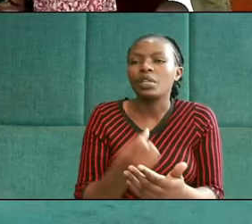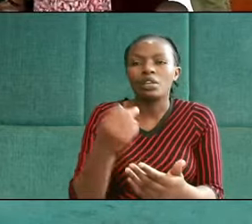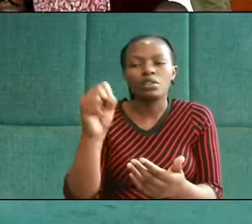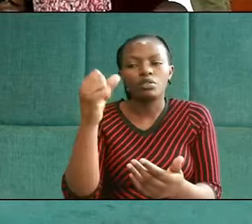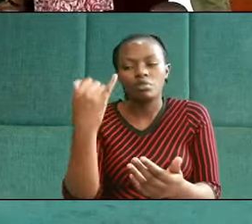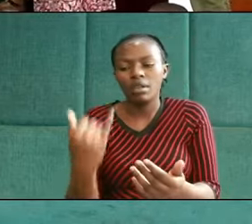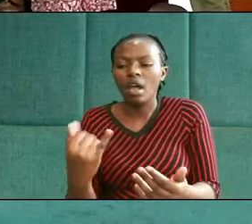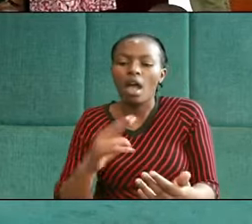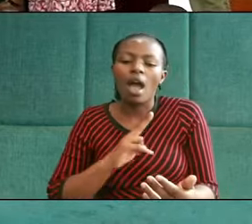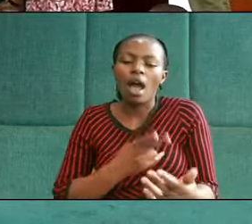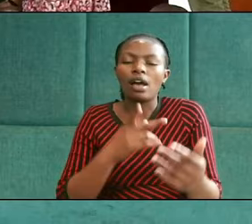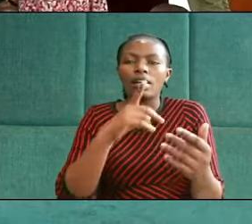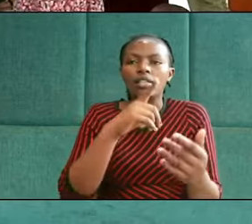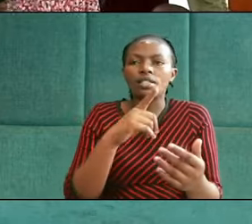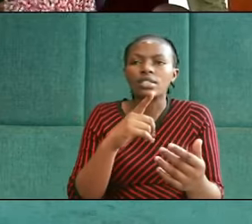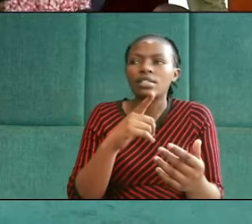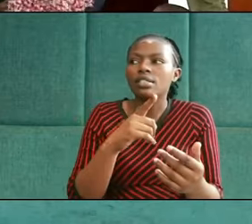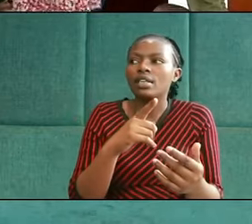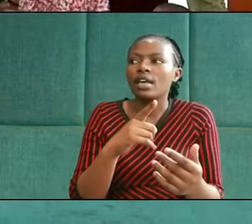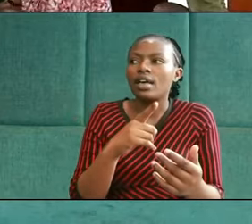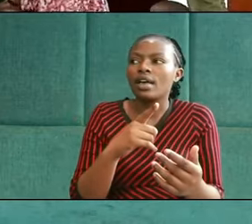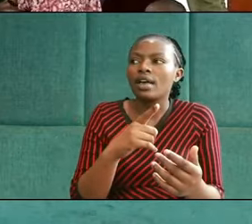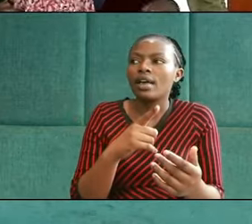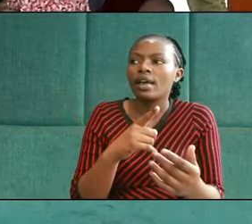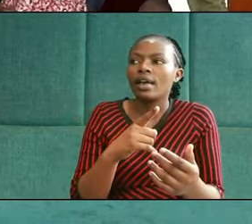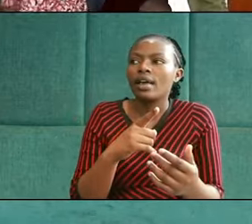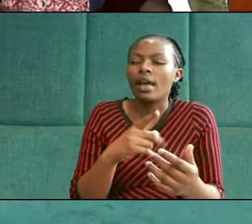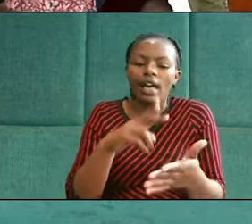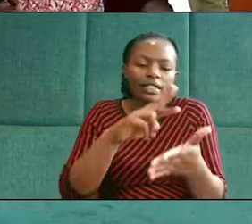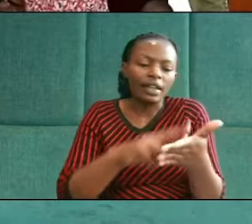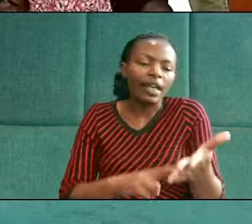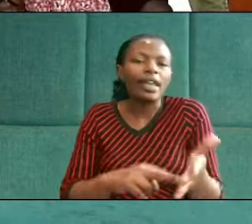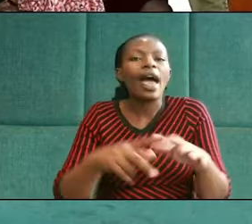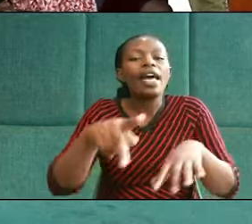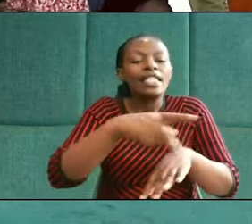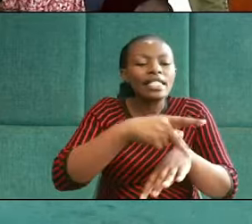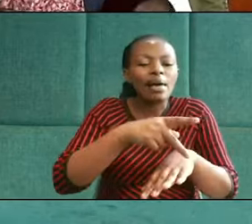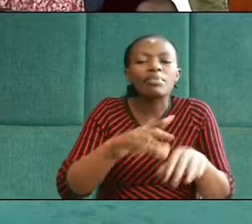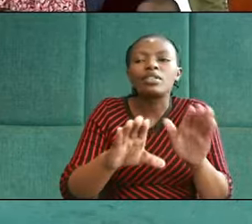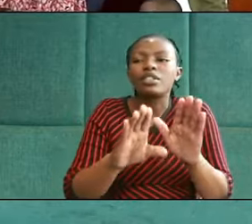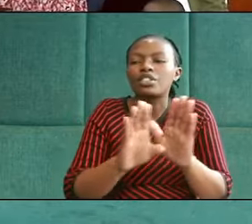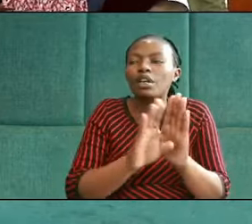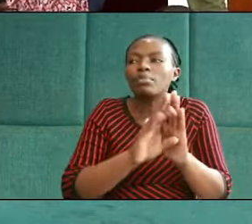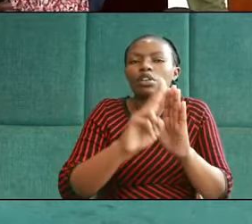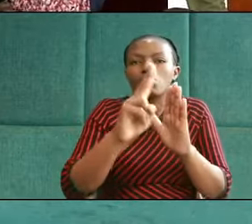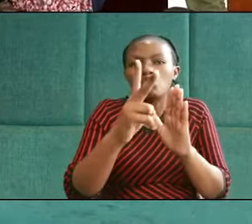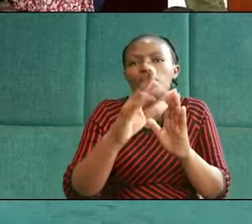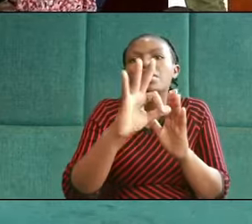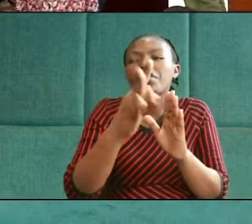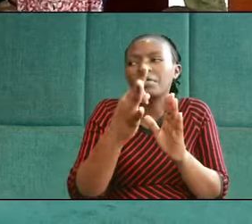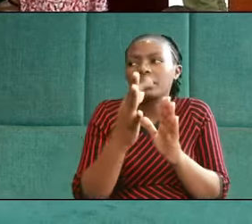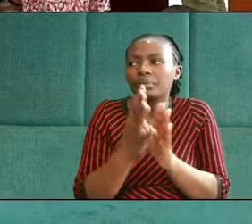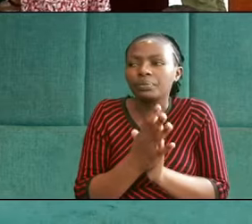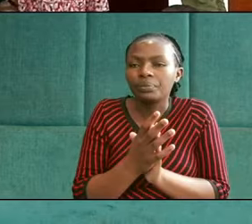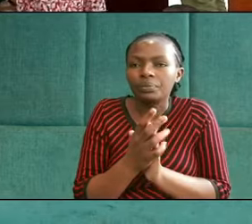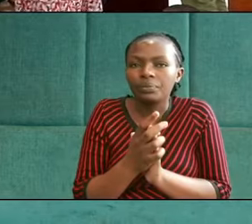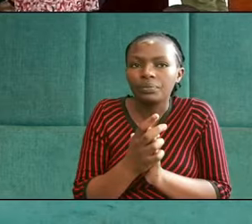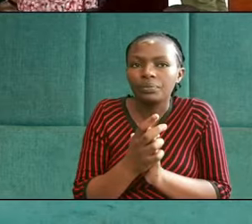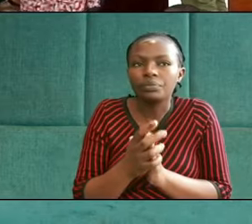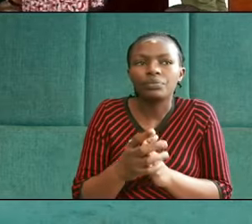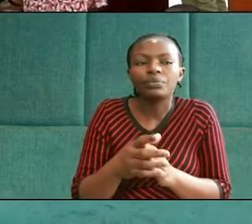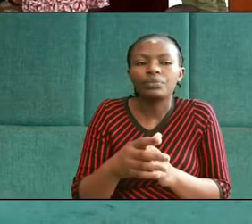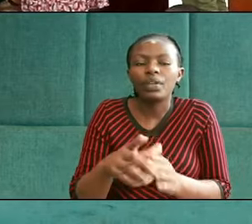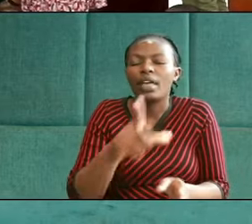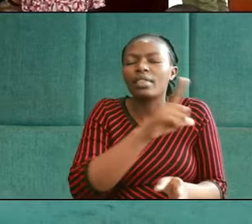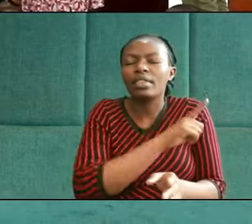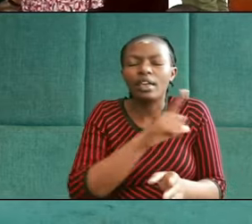to pray with Psalms 23. Josiah, you lead us with Psalms 23? Yes. Psalms 23. The Lord is